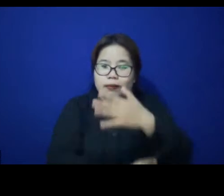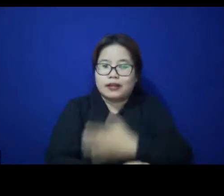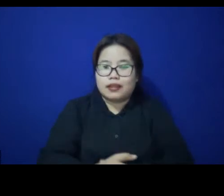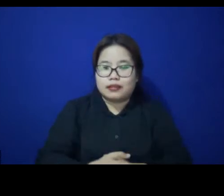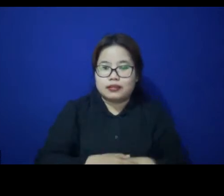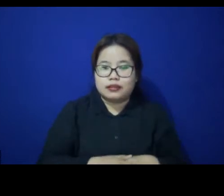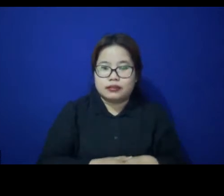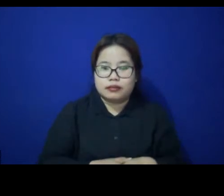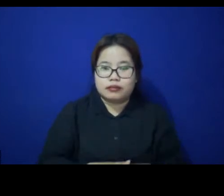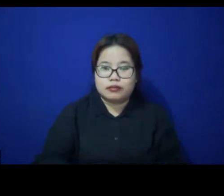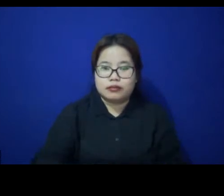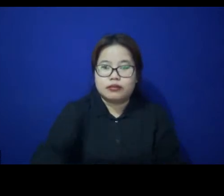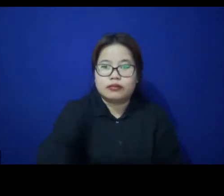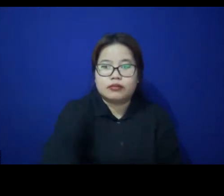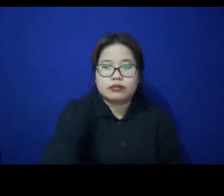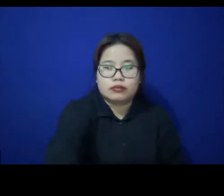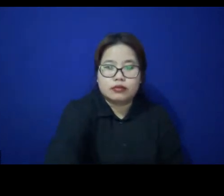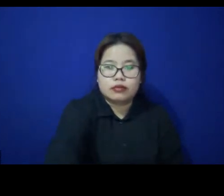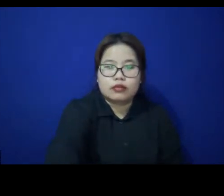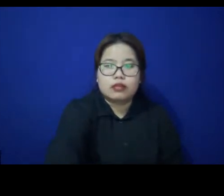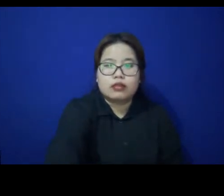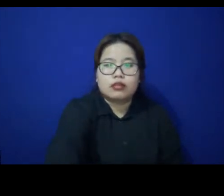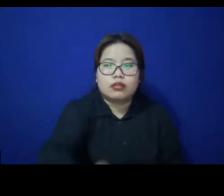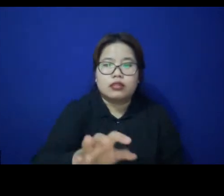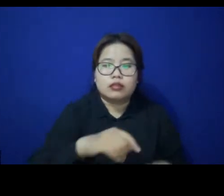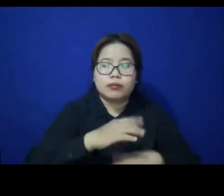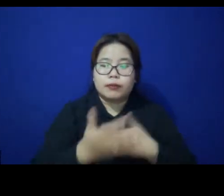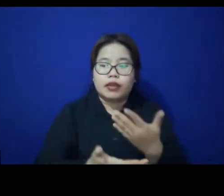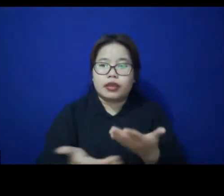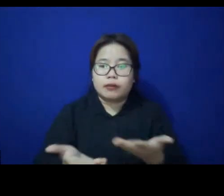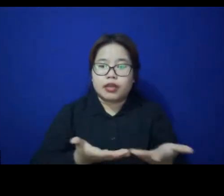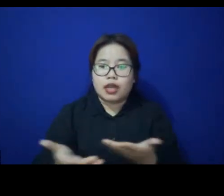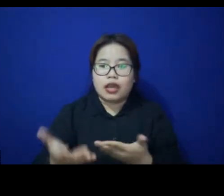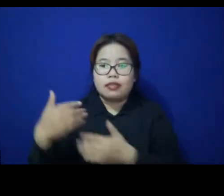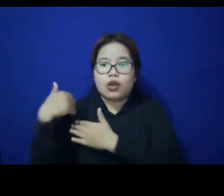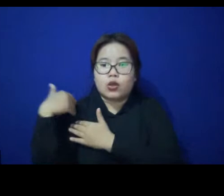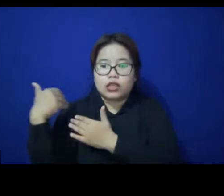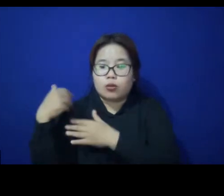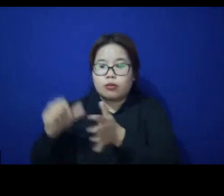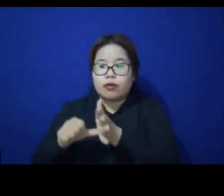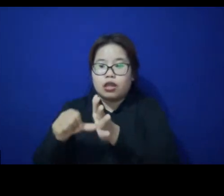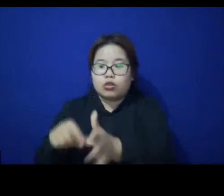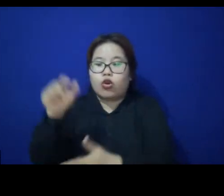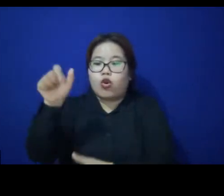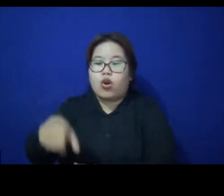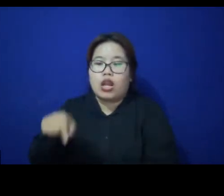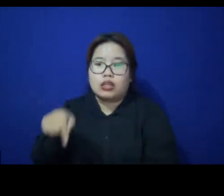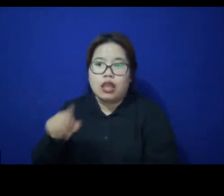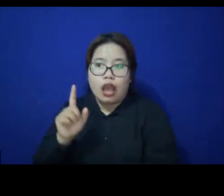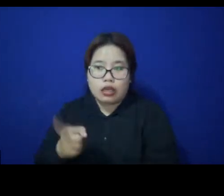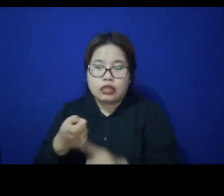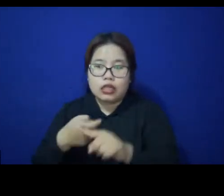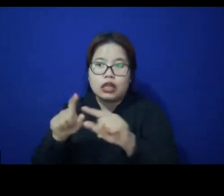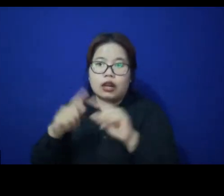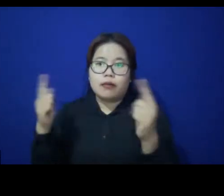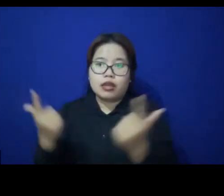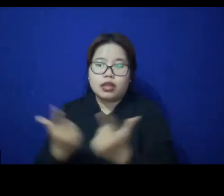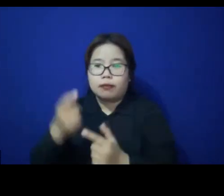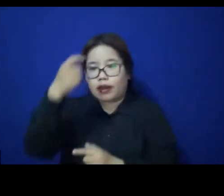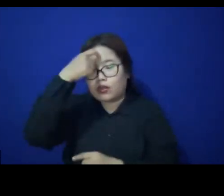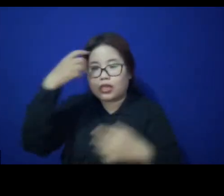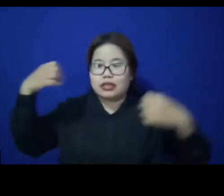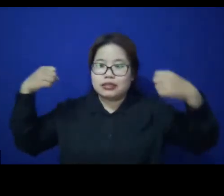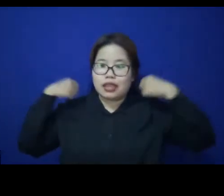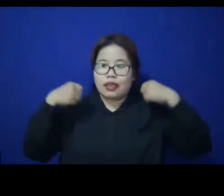the person was on the healthcare institution, the hospital, and more could have been and should